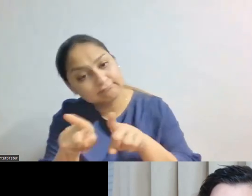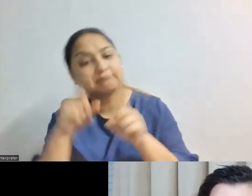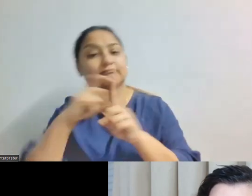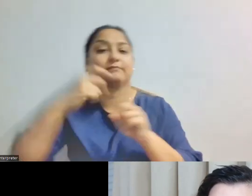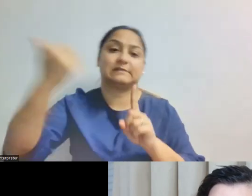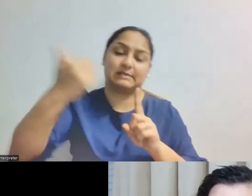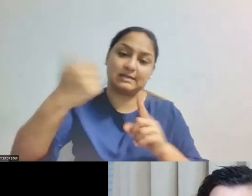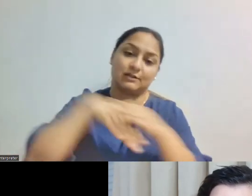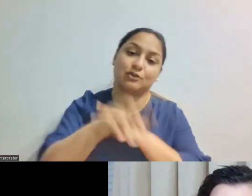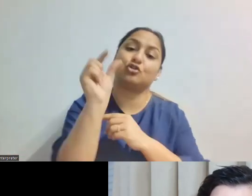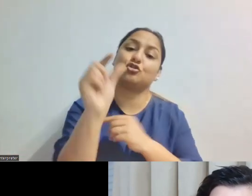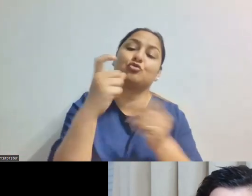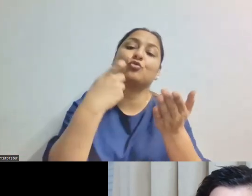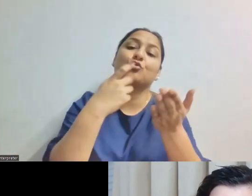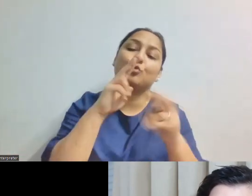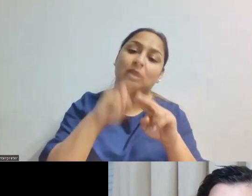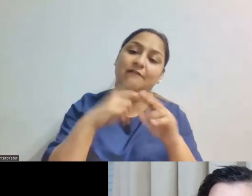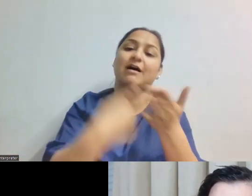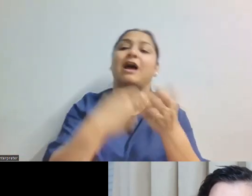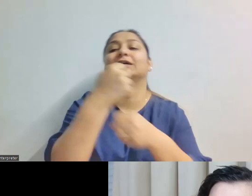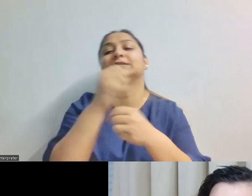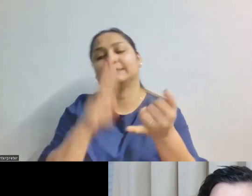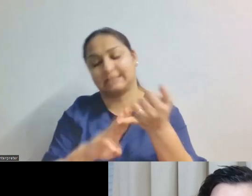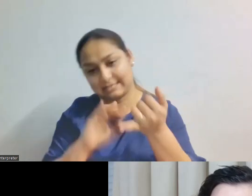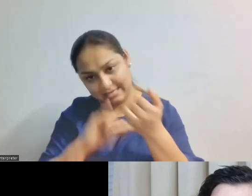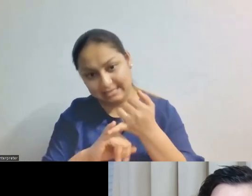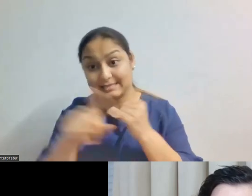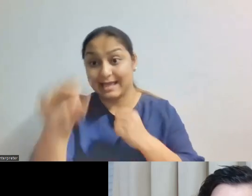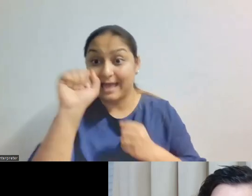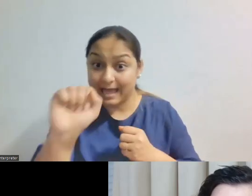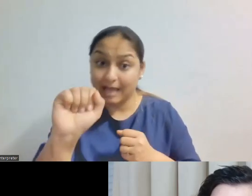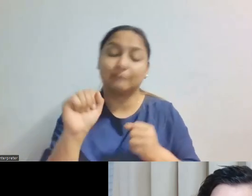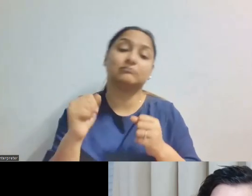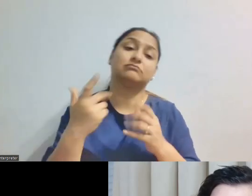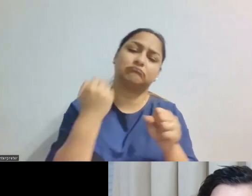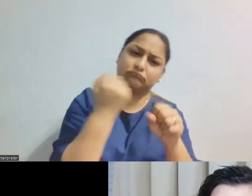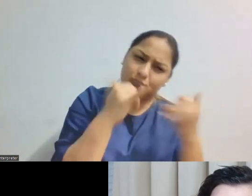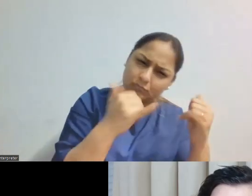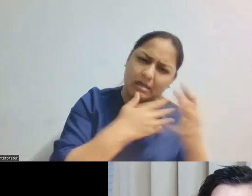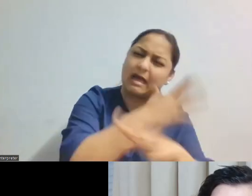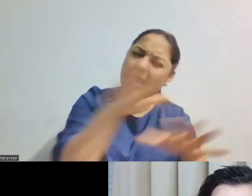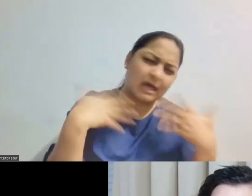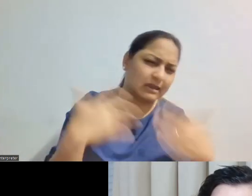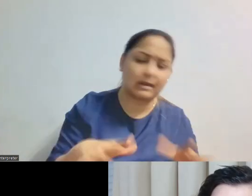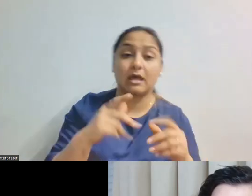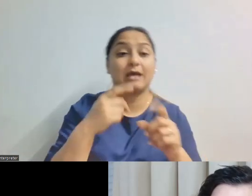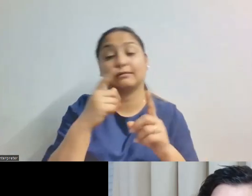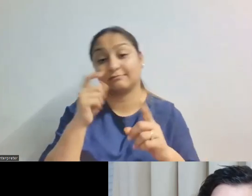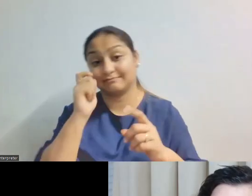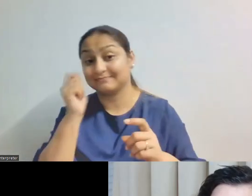at UFRGS. For her activities on gender issues, she was awarded